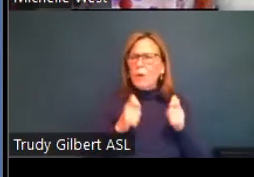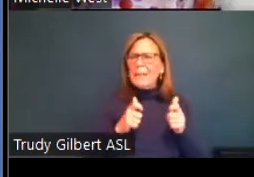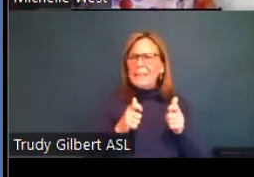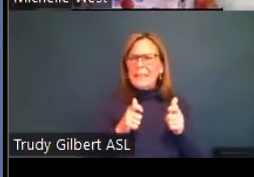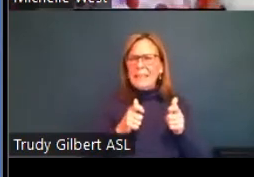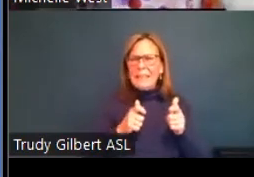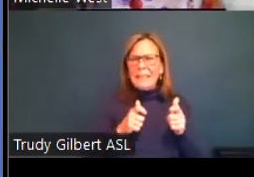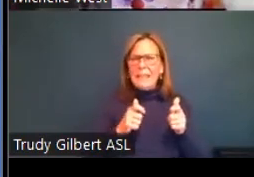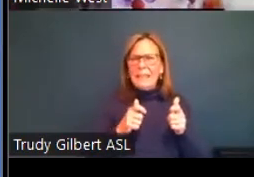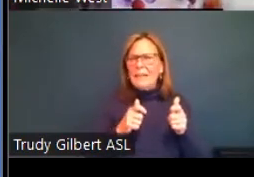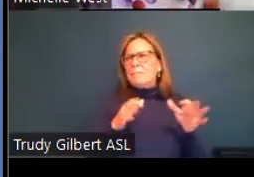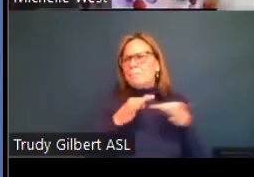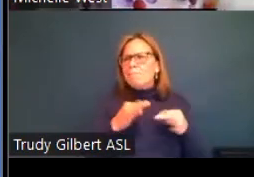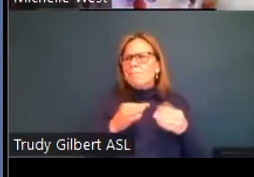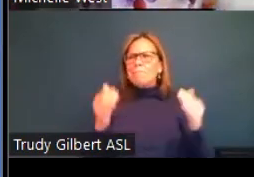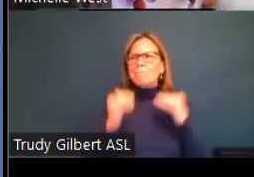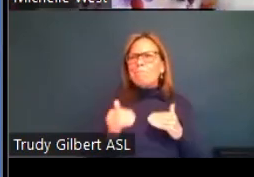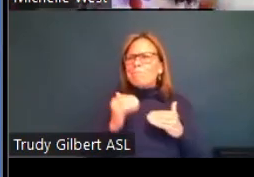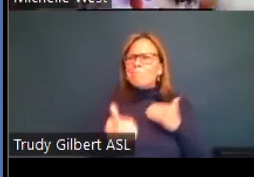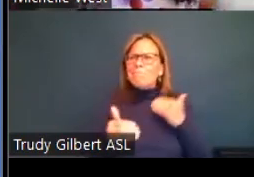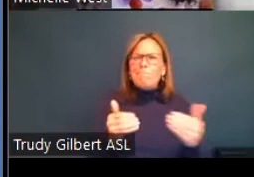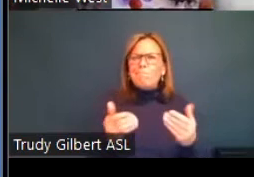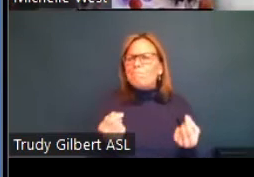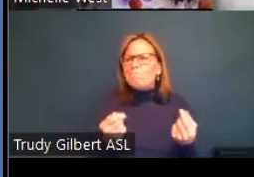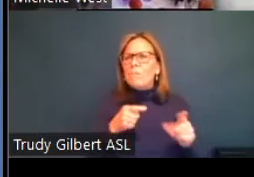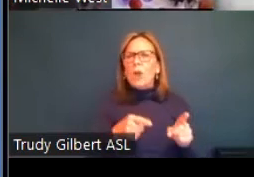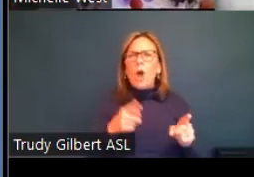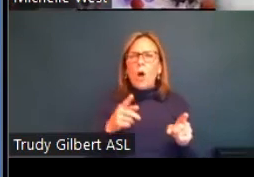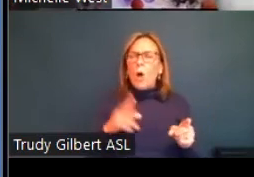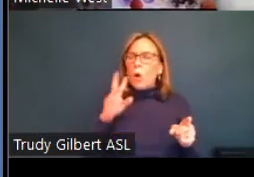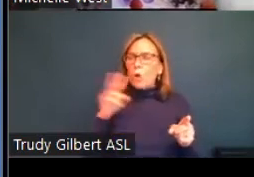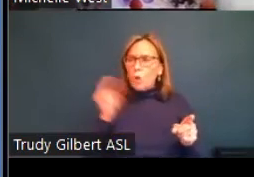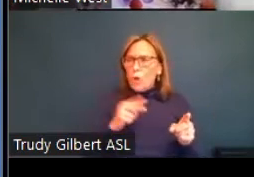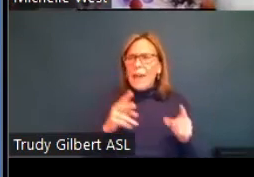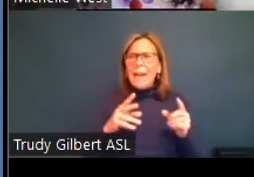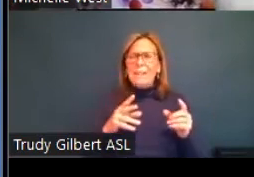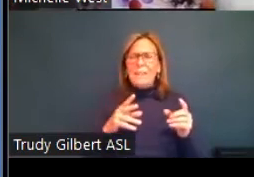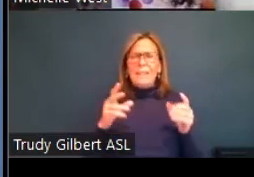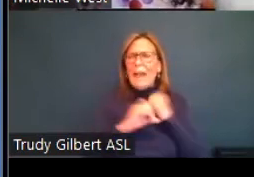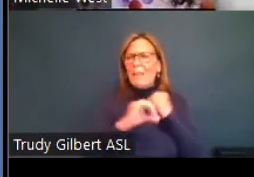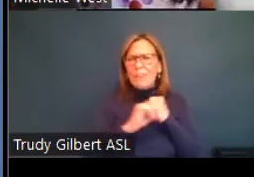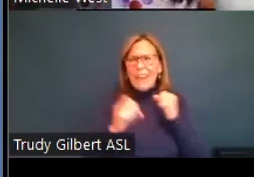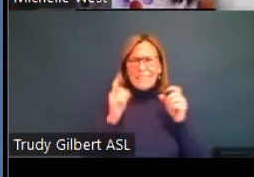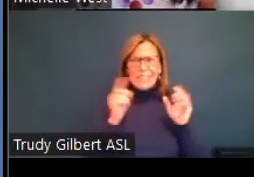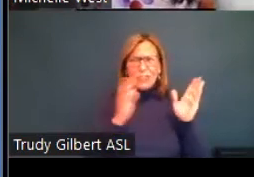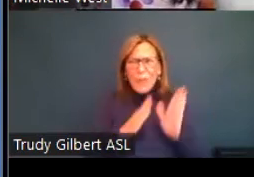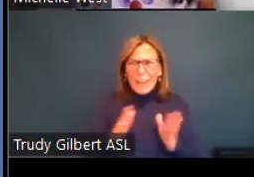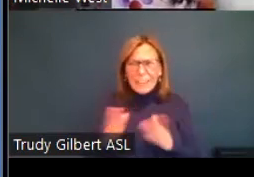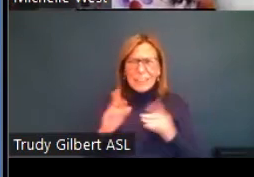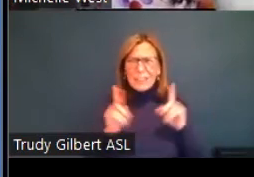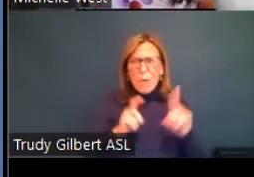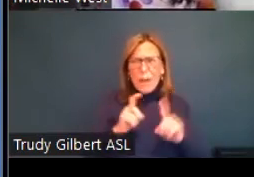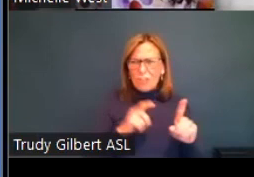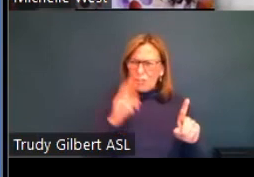steps. I would suggest that you look at the advertising strategy questions, depending on what you're going